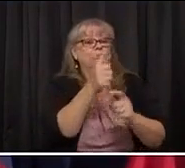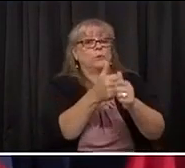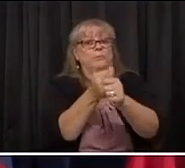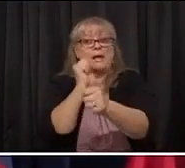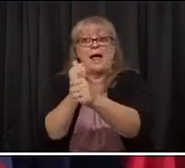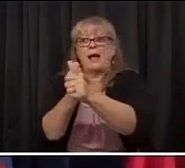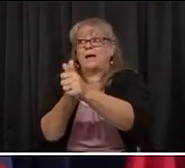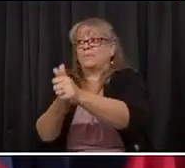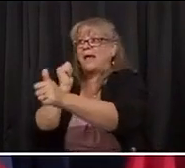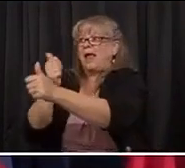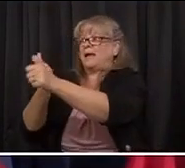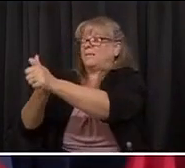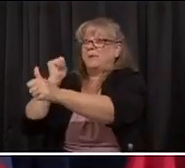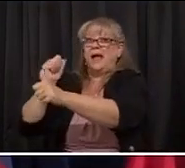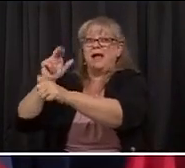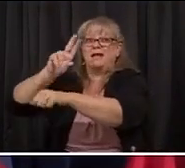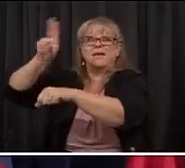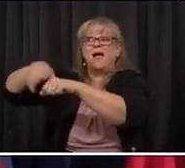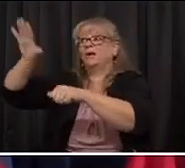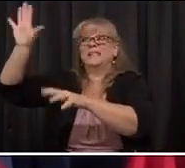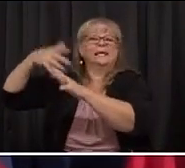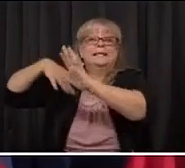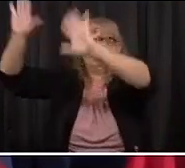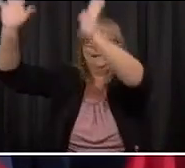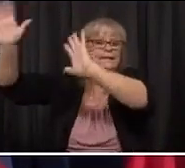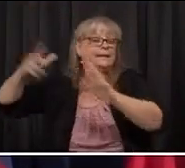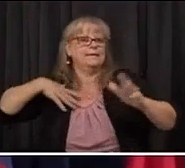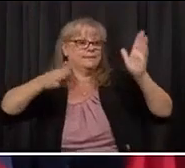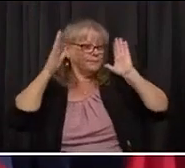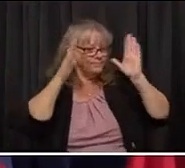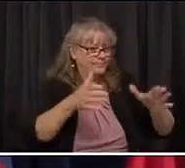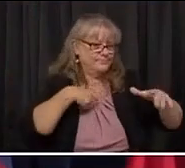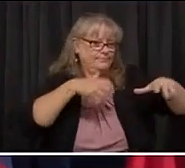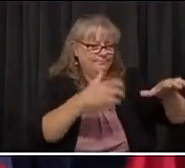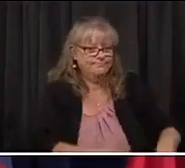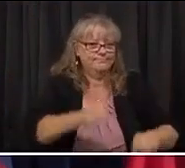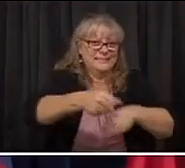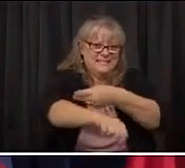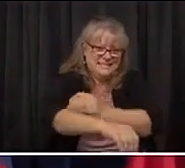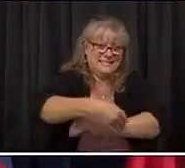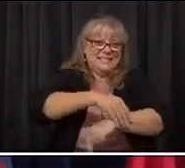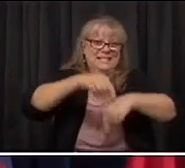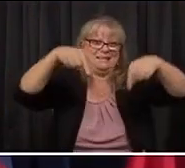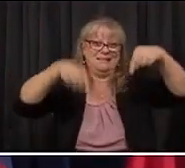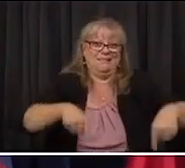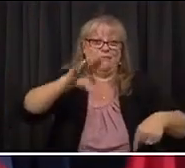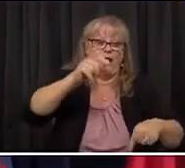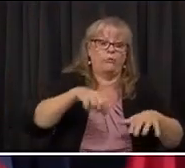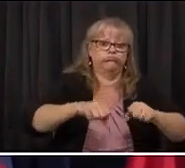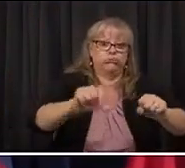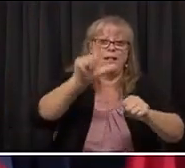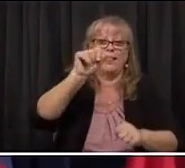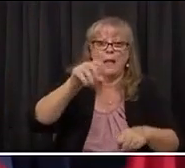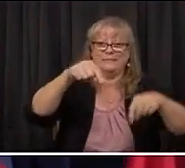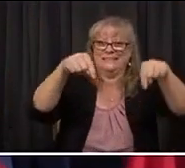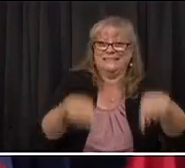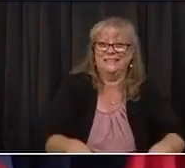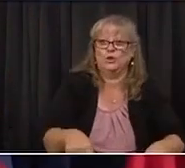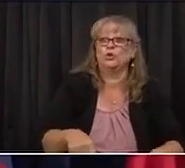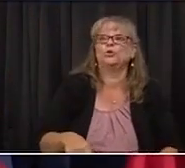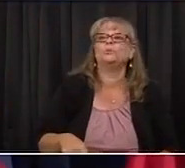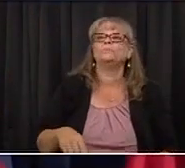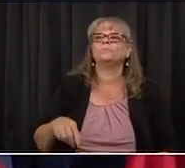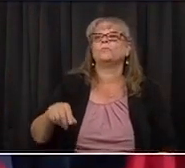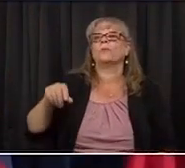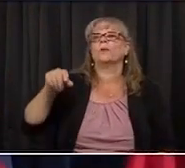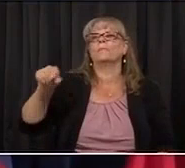test processing. Public side, our state lab running 3 shifts a day. Dr. Emily Travanti and her team, they're working 24 hours a day.